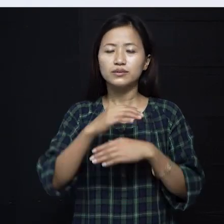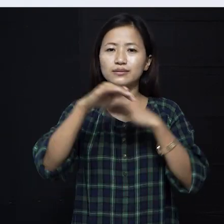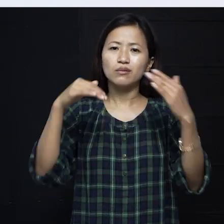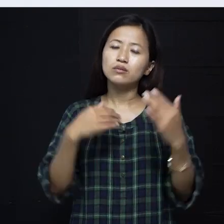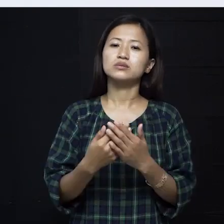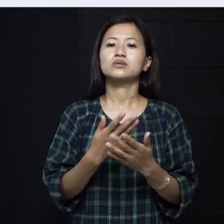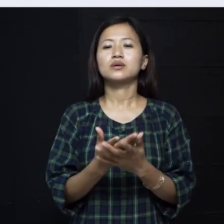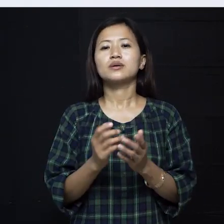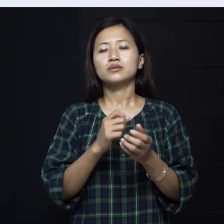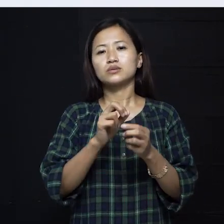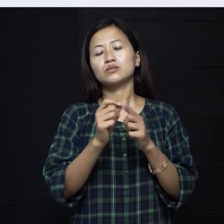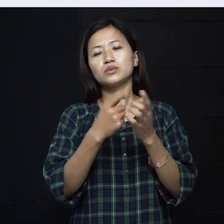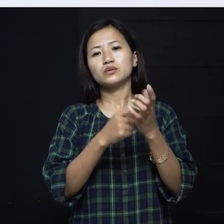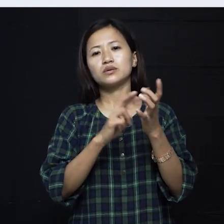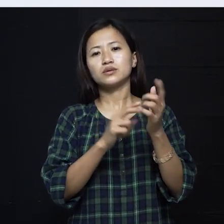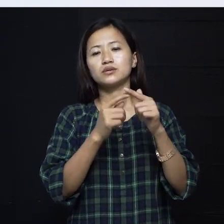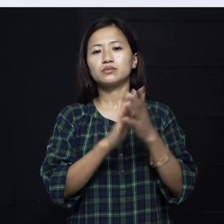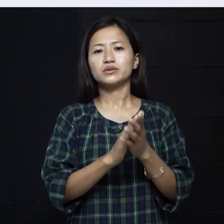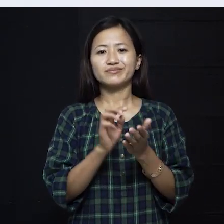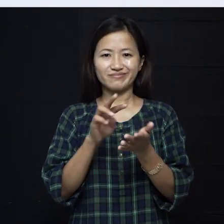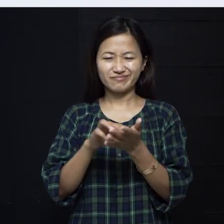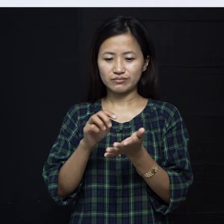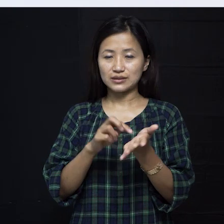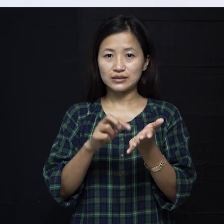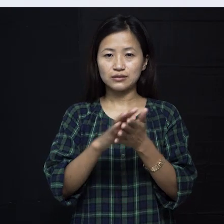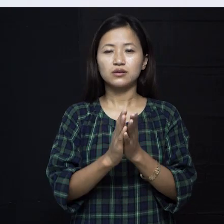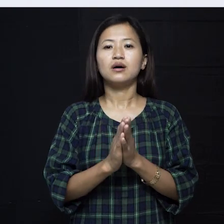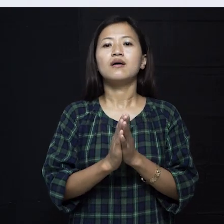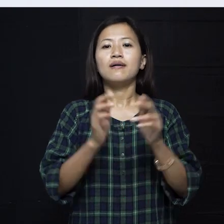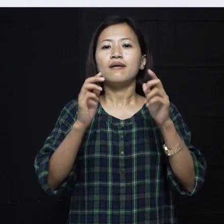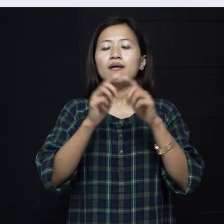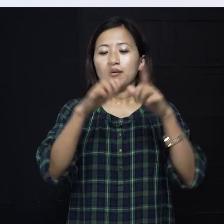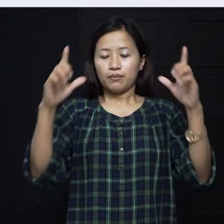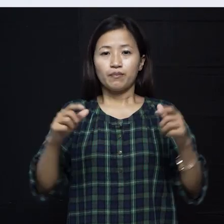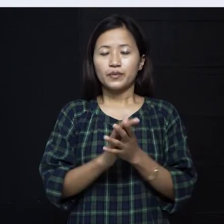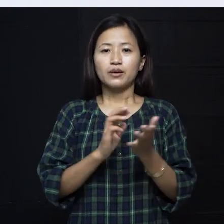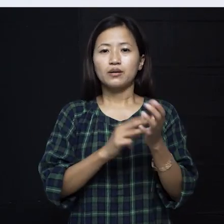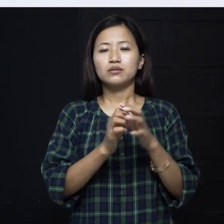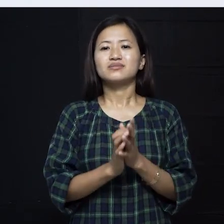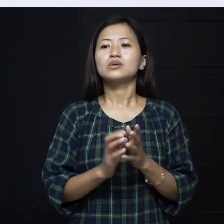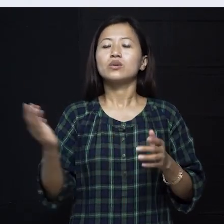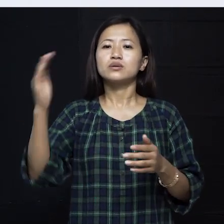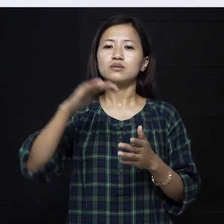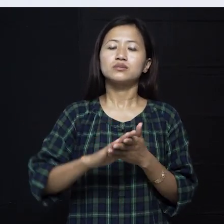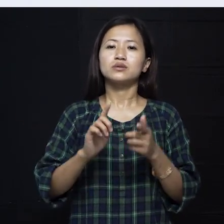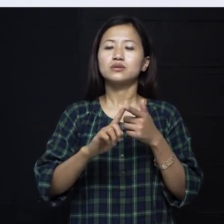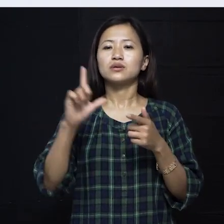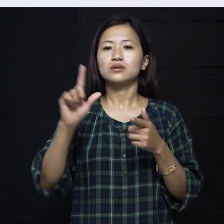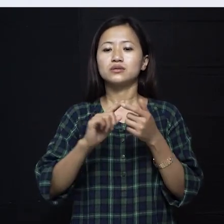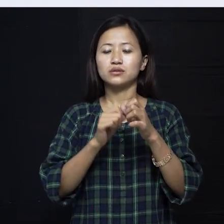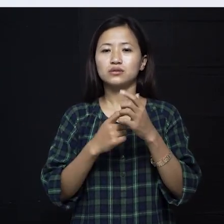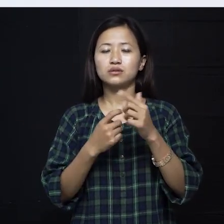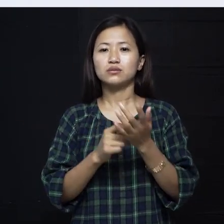as print media, okay? Now coming to this electronic media. Electronic media, the best example will be